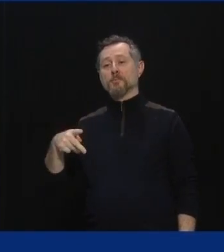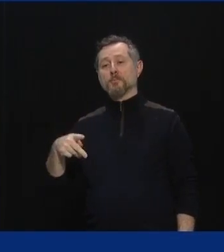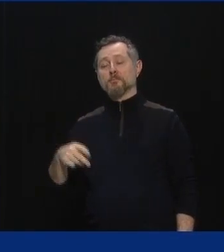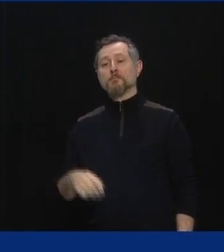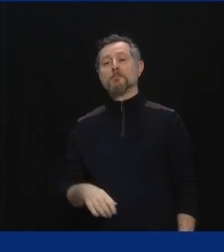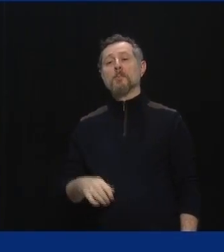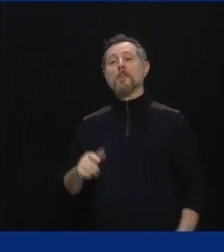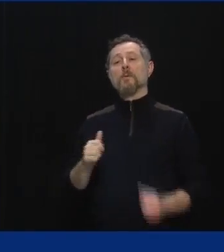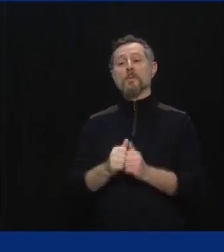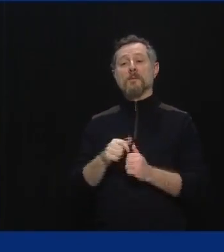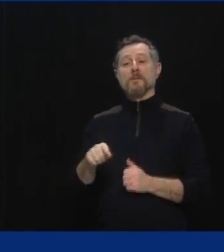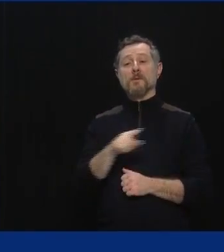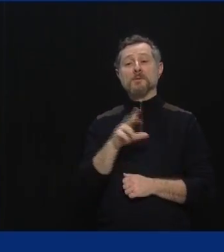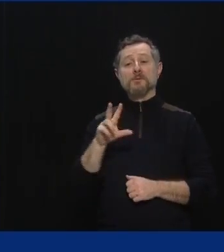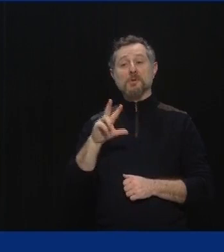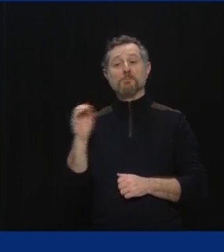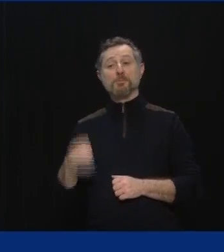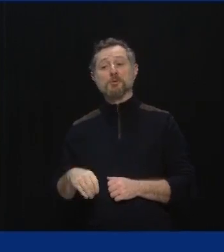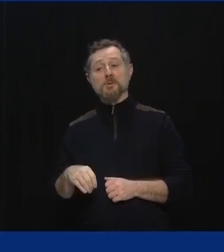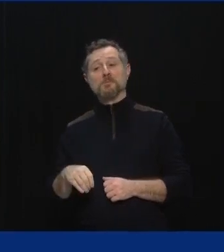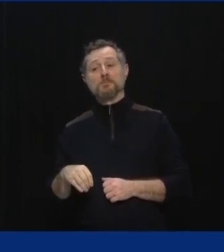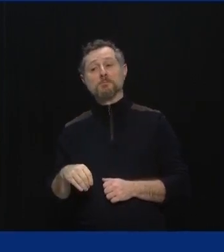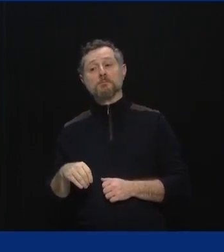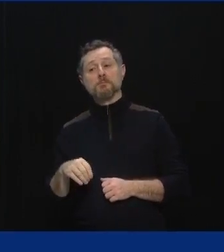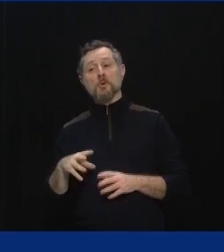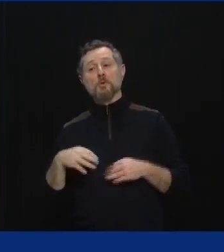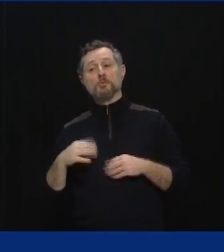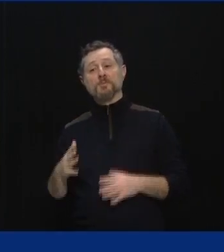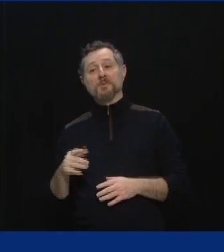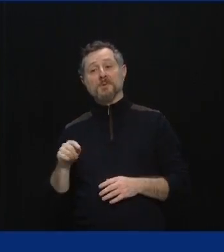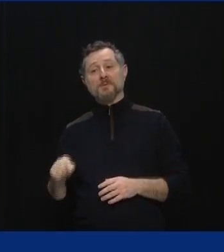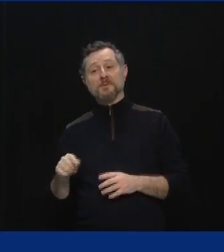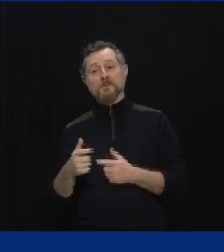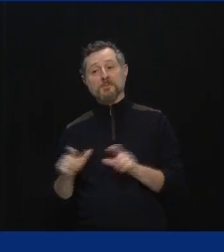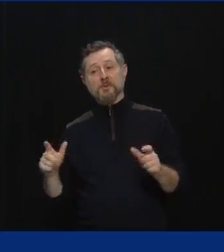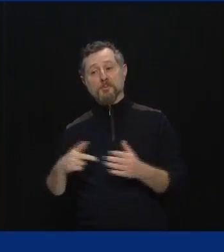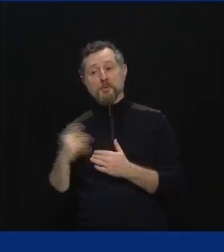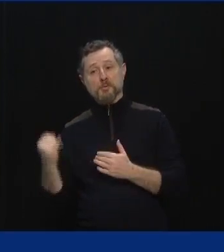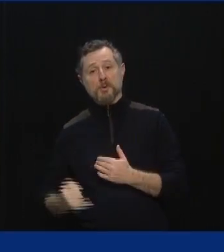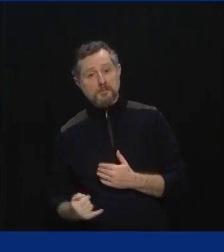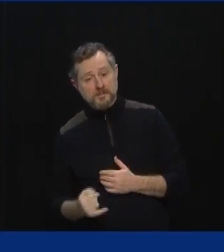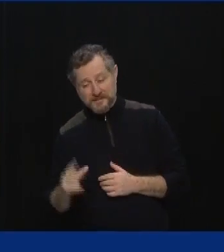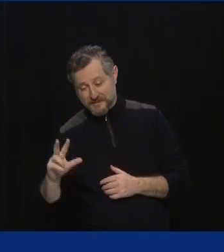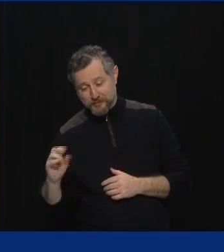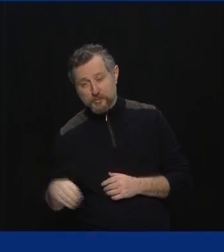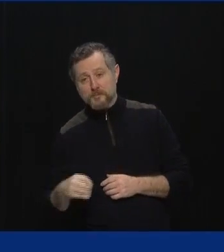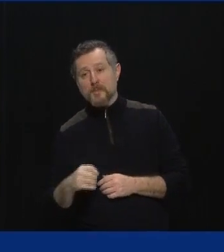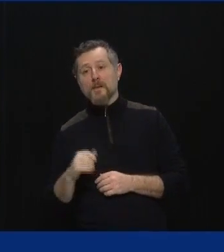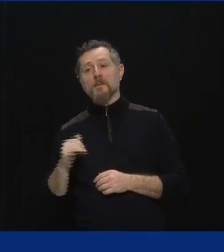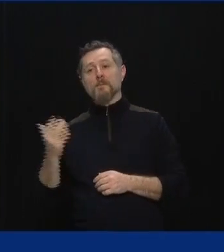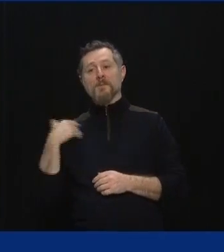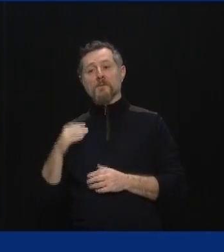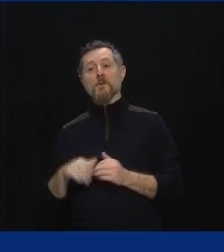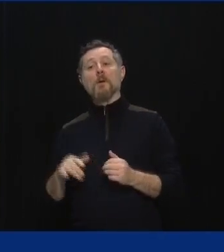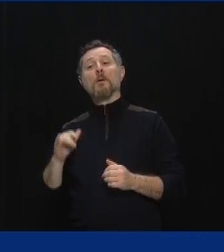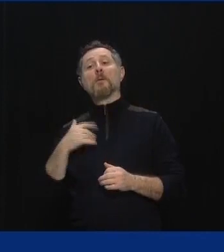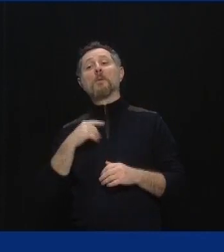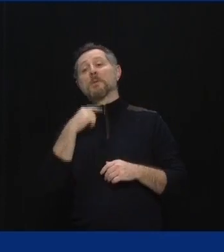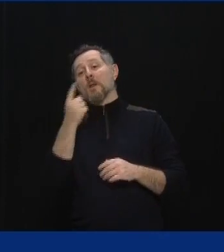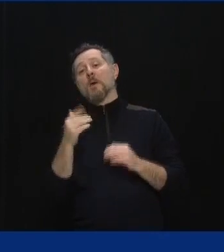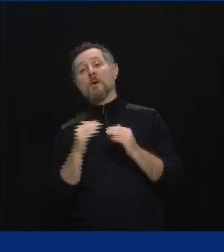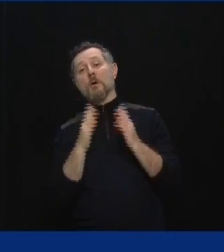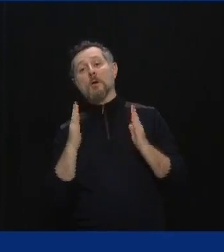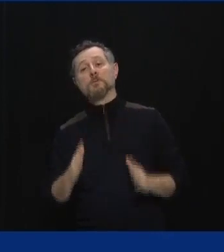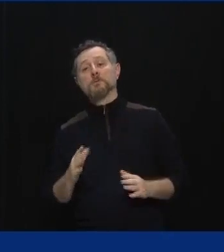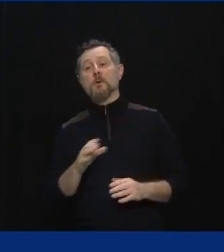30% equity owners in this deal has never happened. When I tell my colleagues